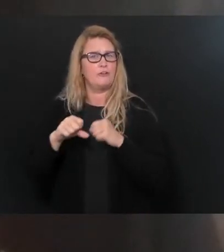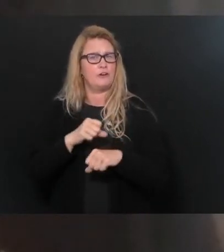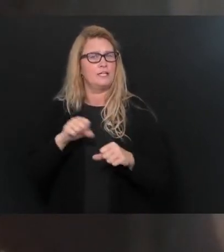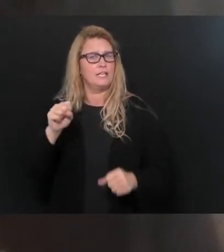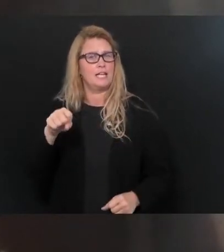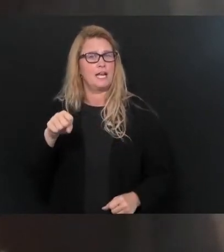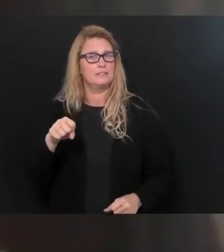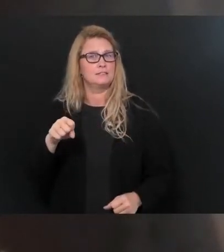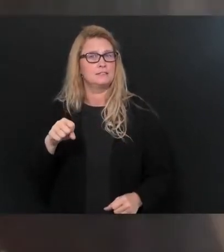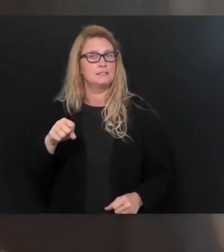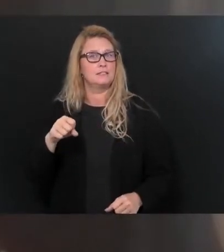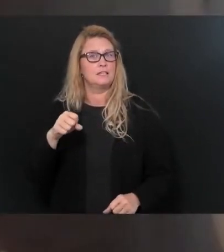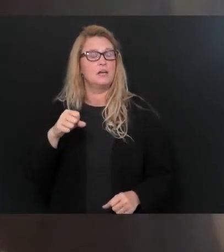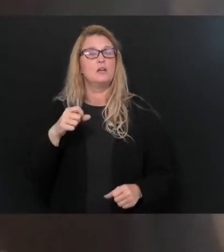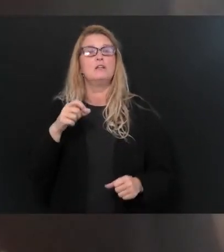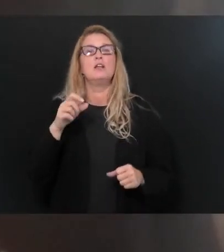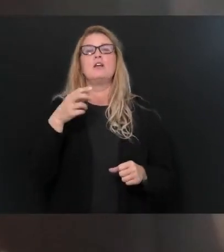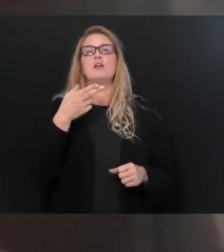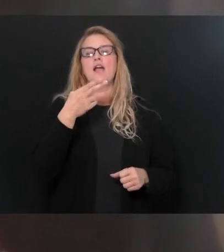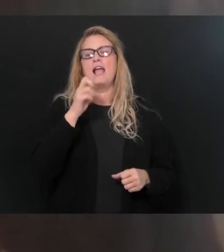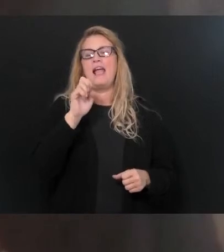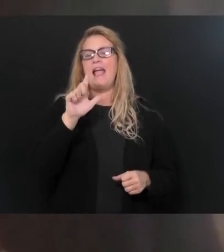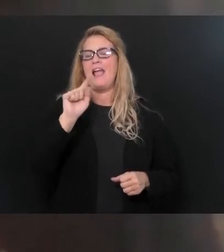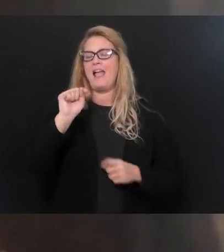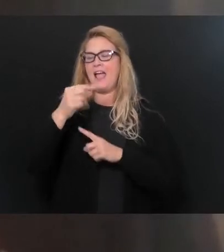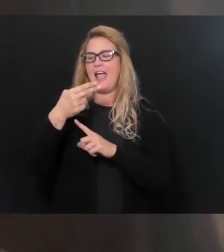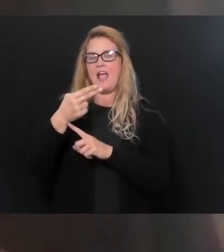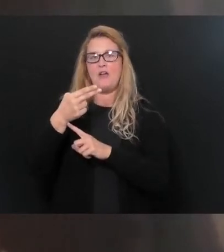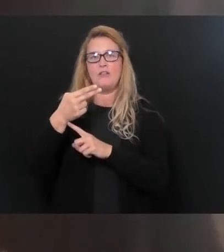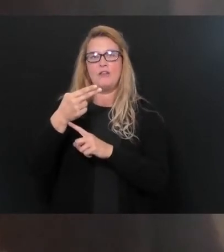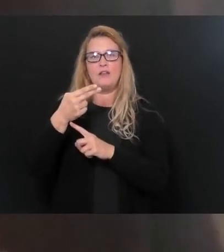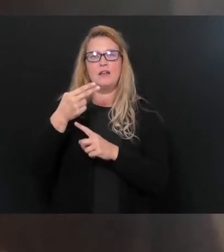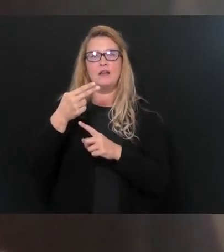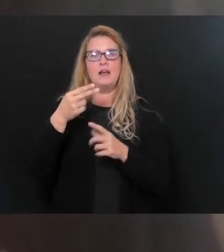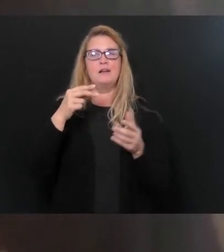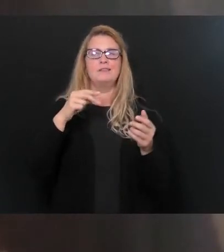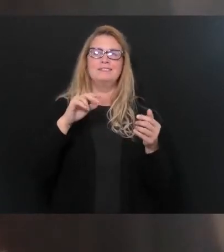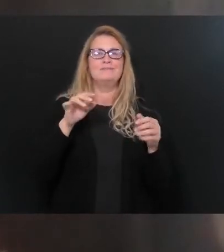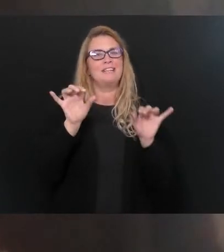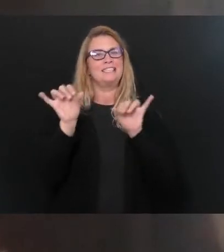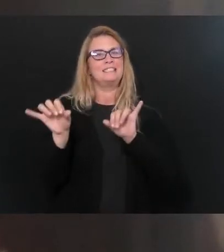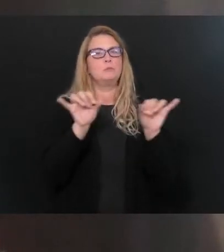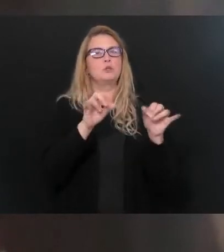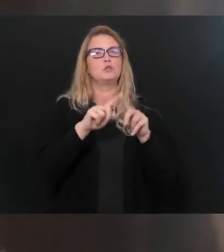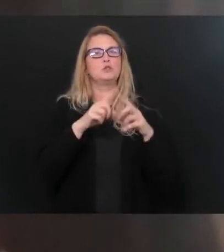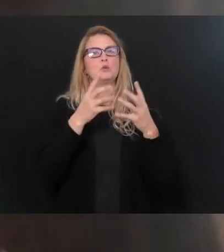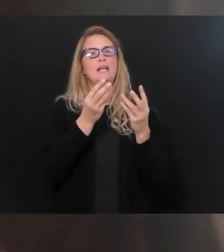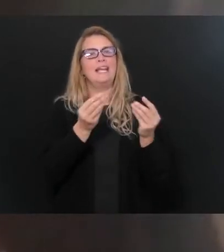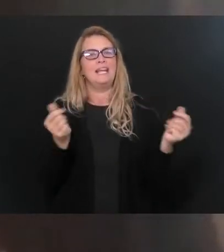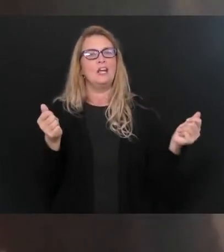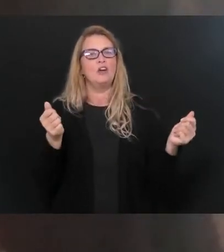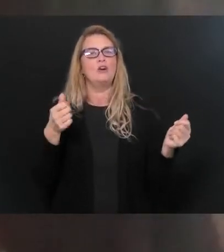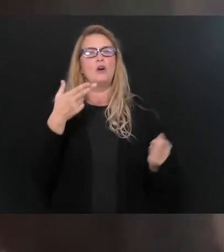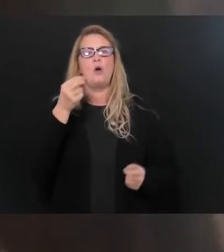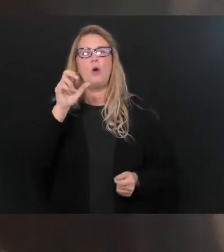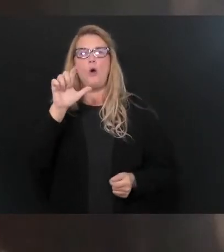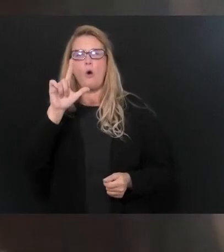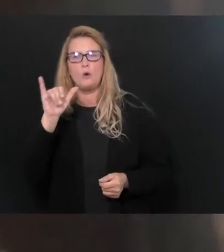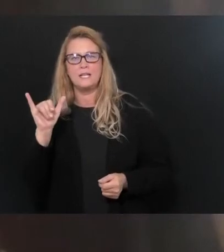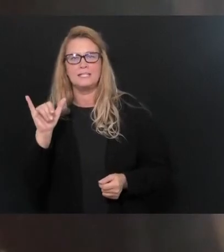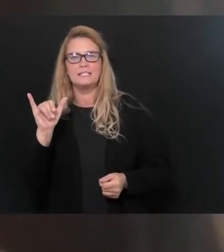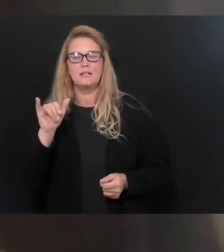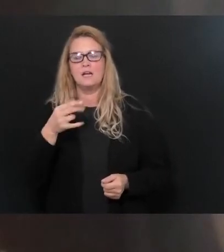of health is also the same root word of heal, and the same root word of holy, and the same root word